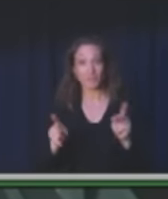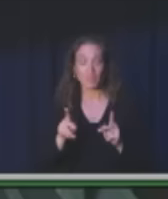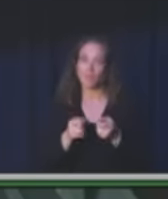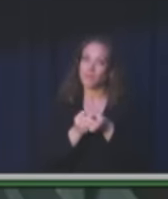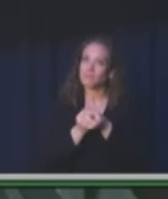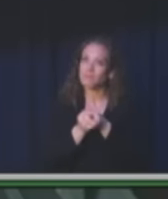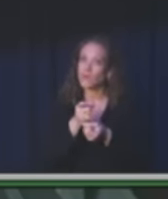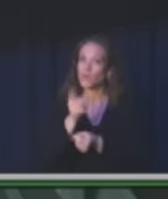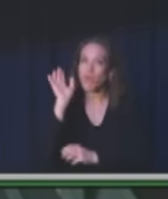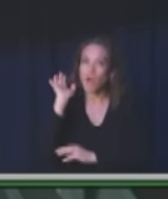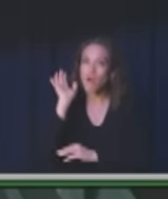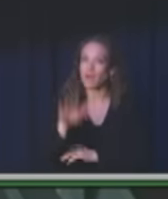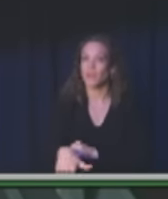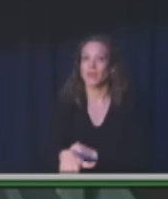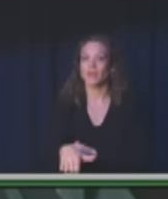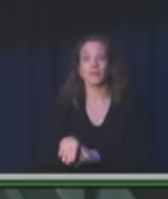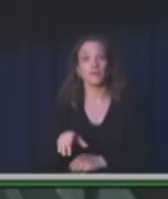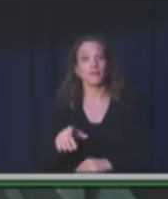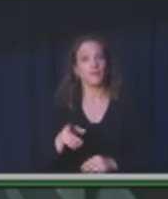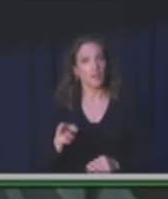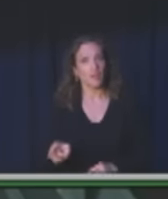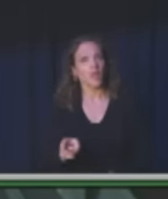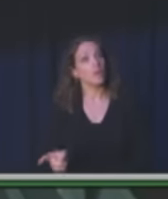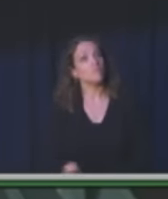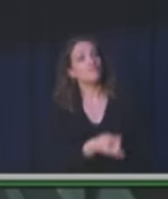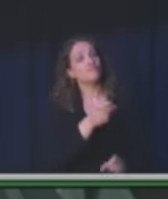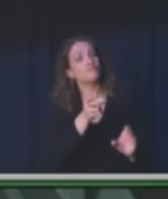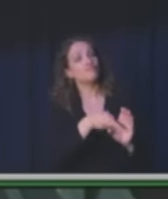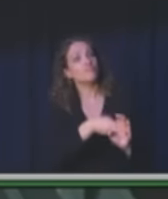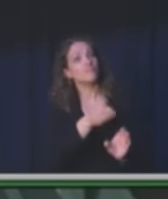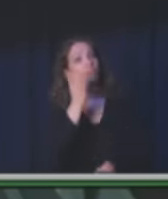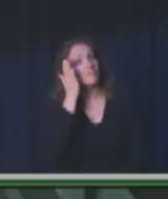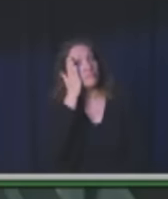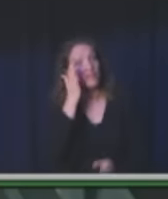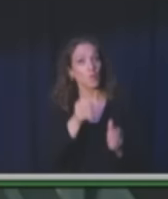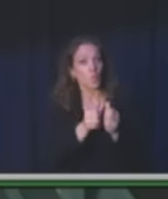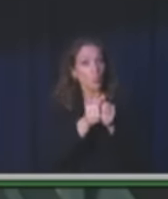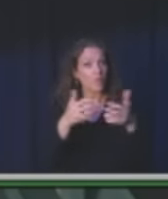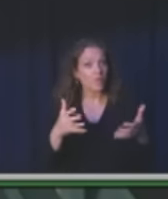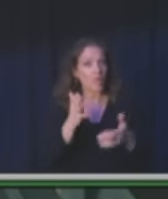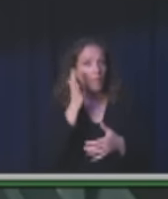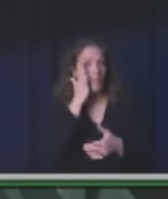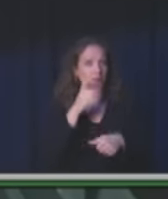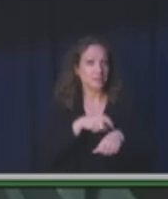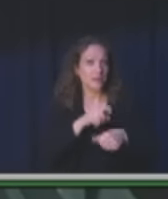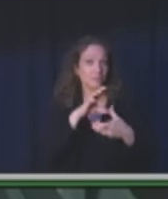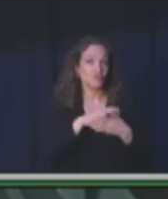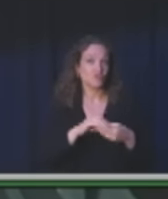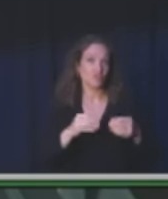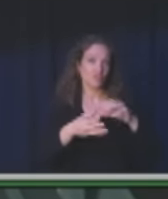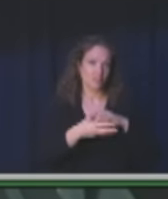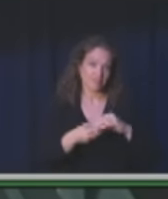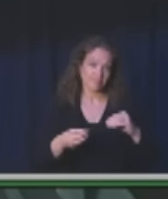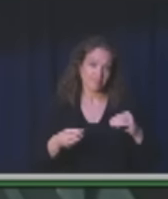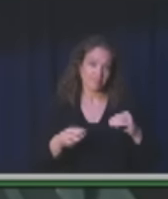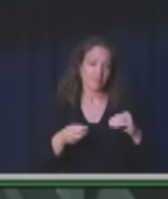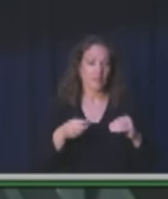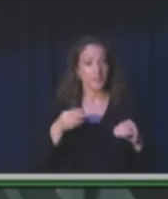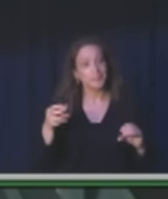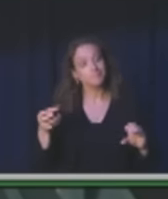time, who went to bed without that bedtime story, who went to